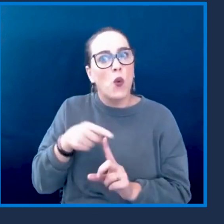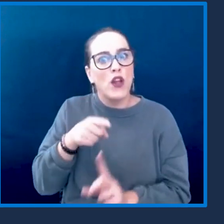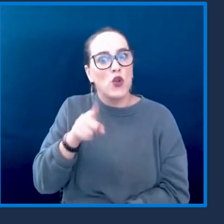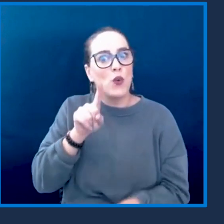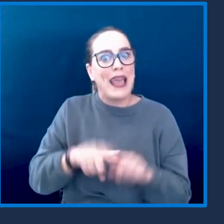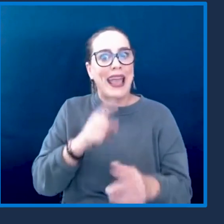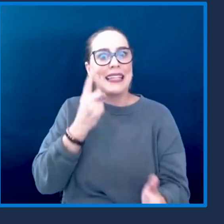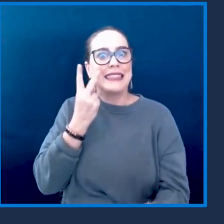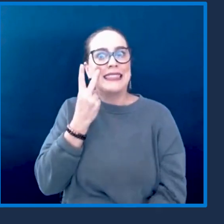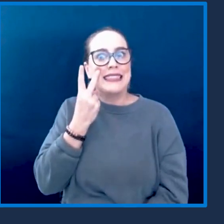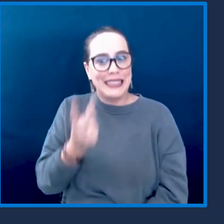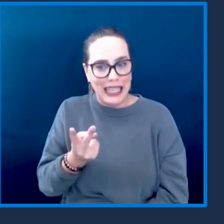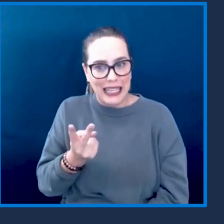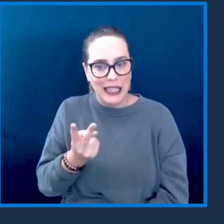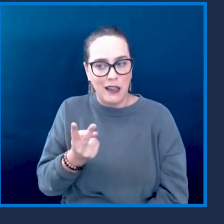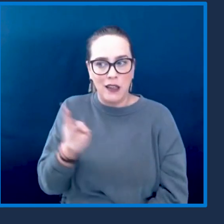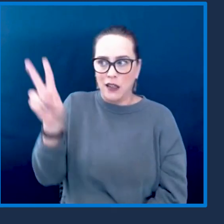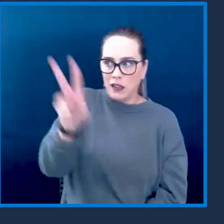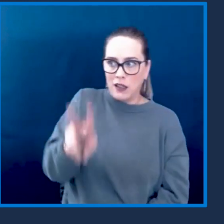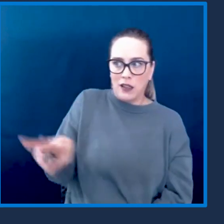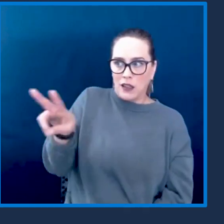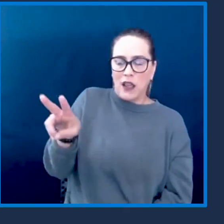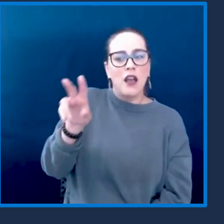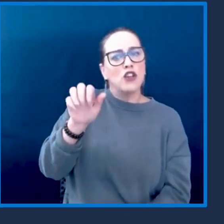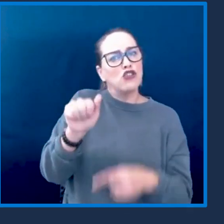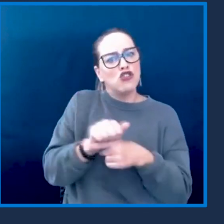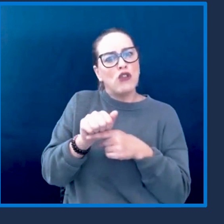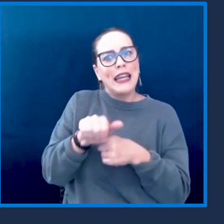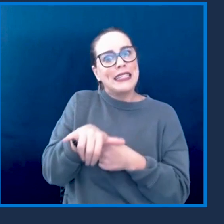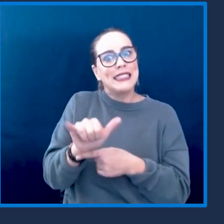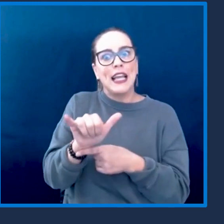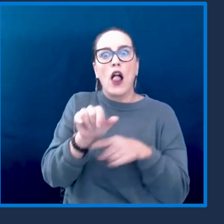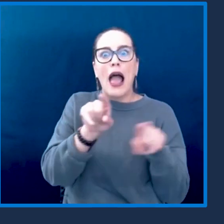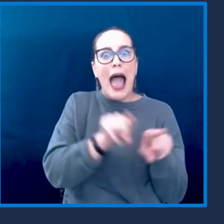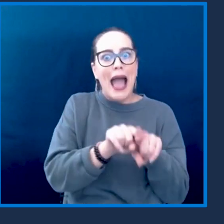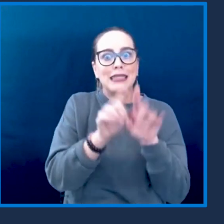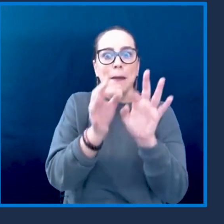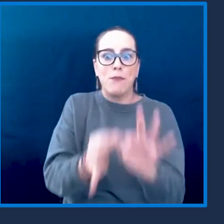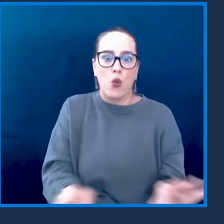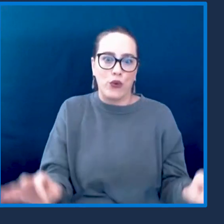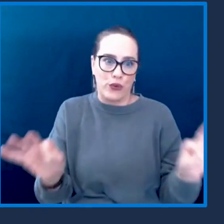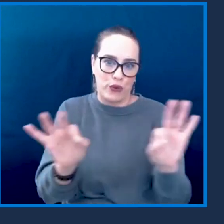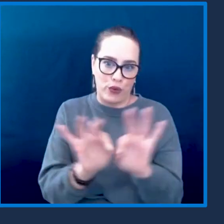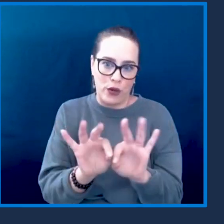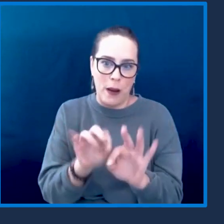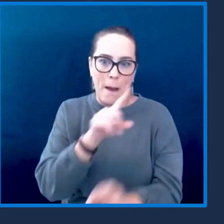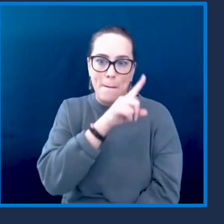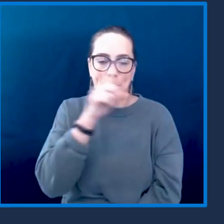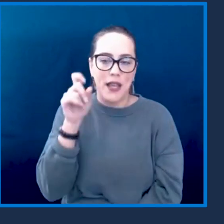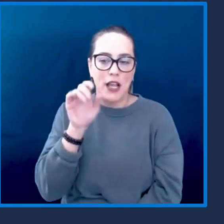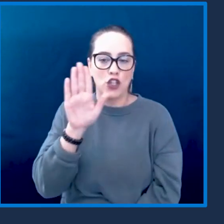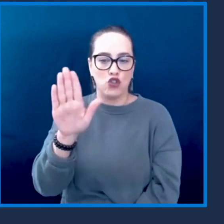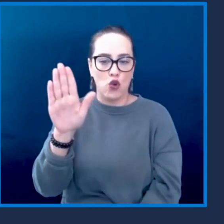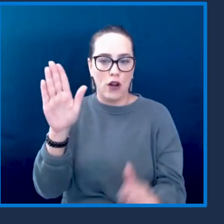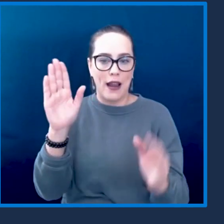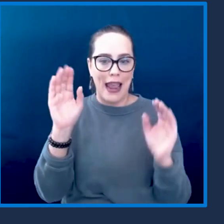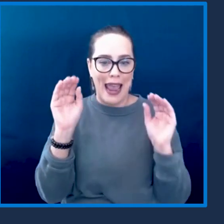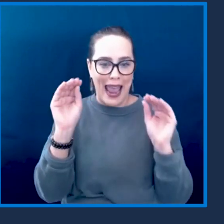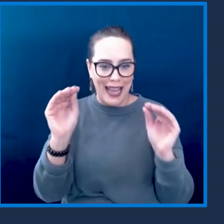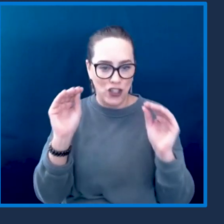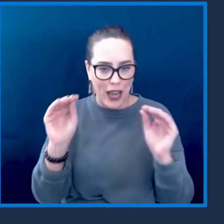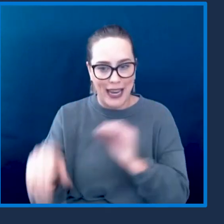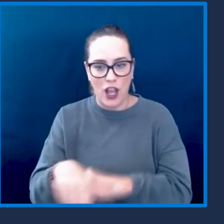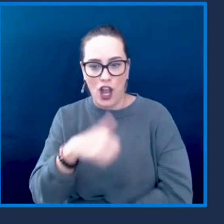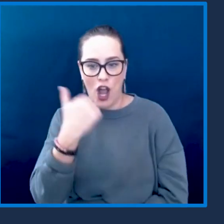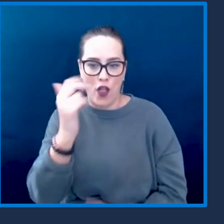I think the training is just as important, if not more so, because you're educating other people that just